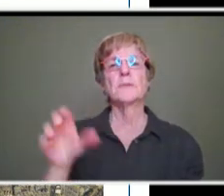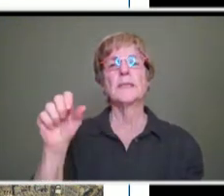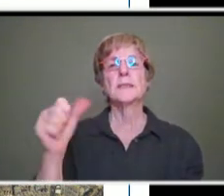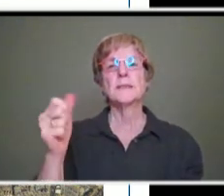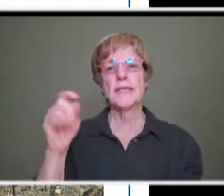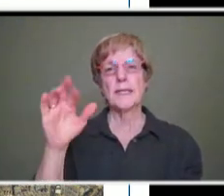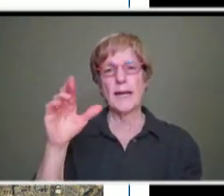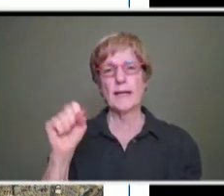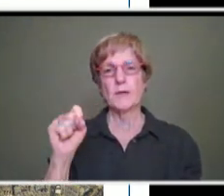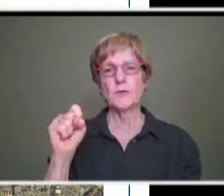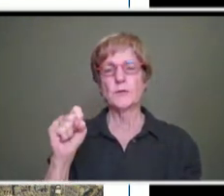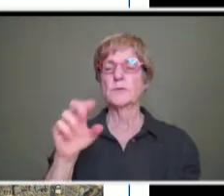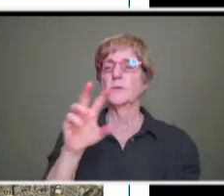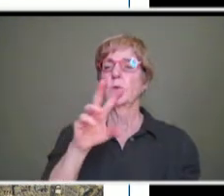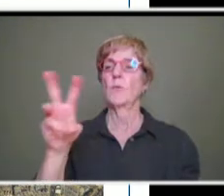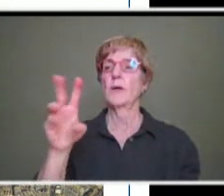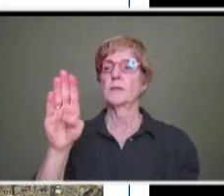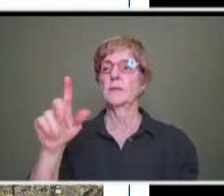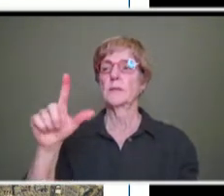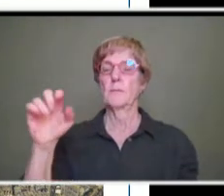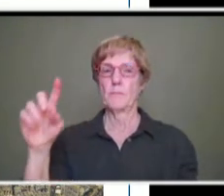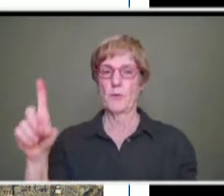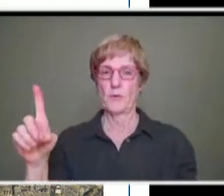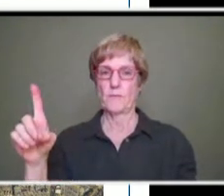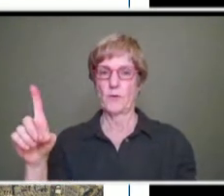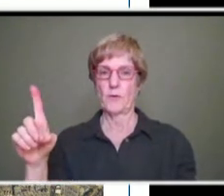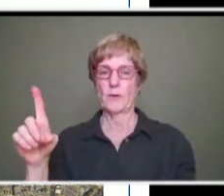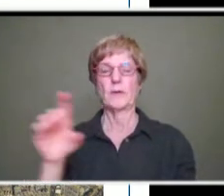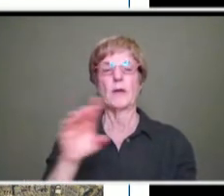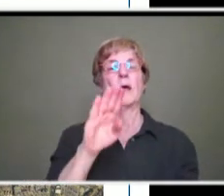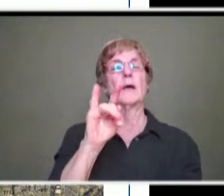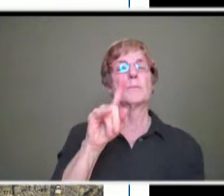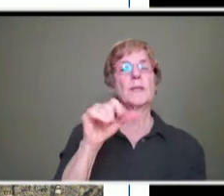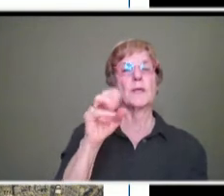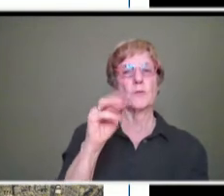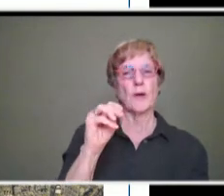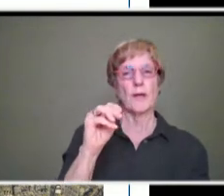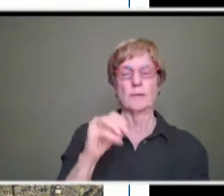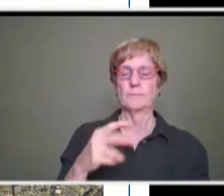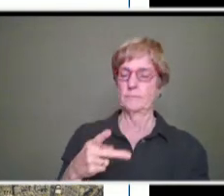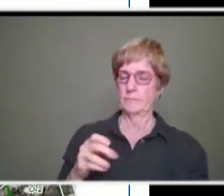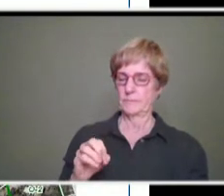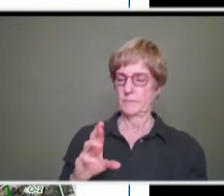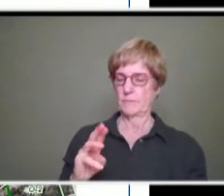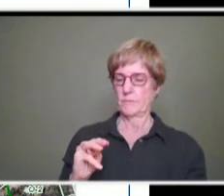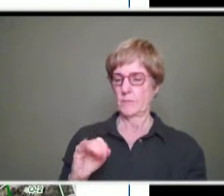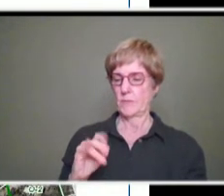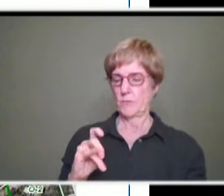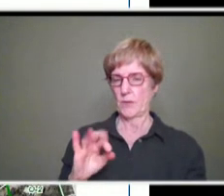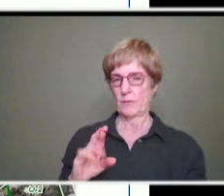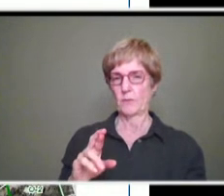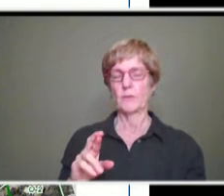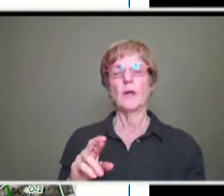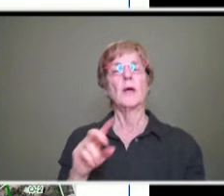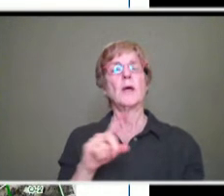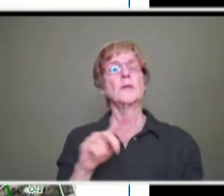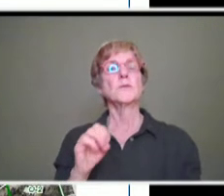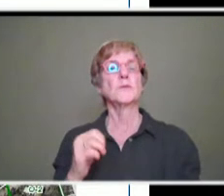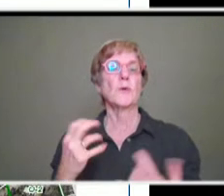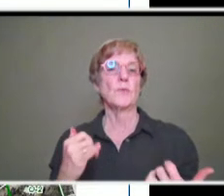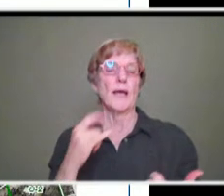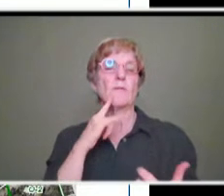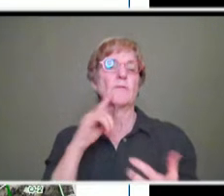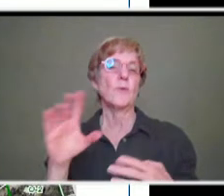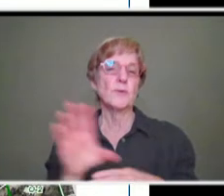just south of West Boulevard in in east of Billy Graham on Perimeter Point Parkway zoned a combination of industrial